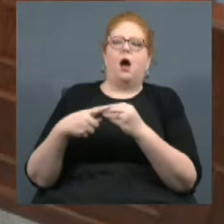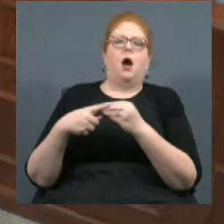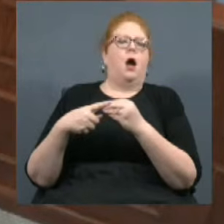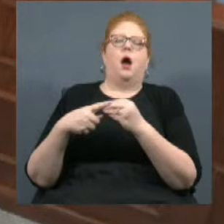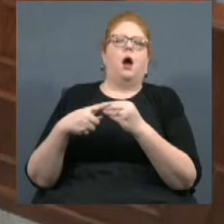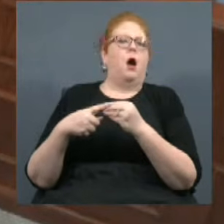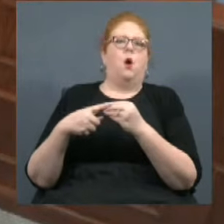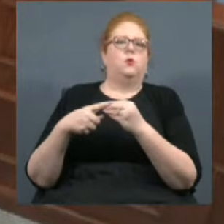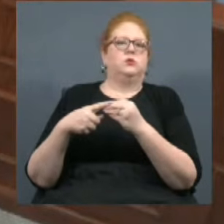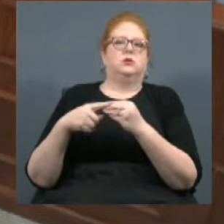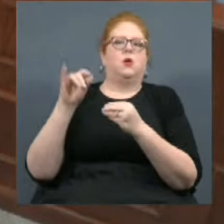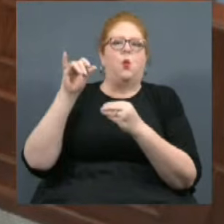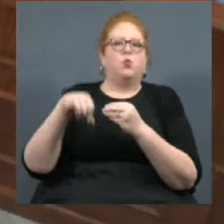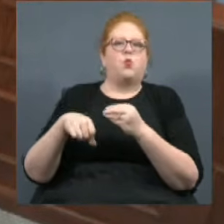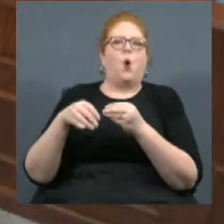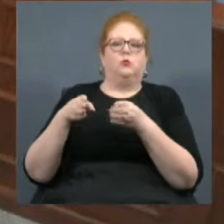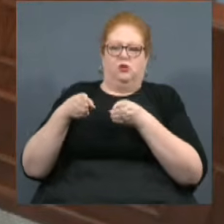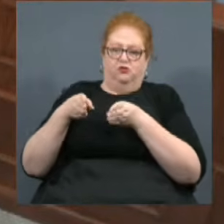median at